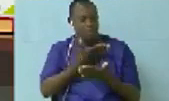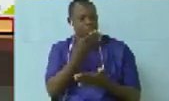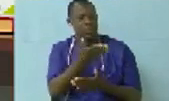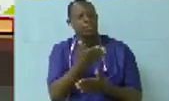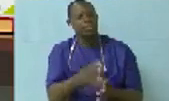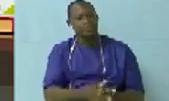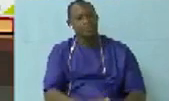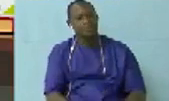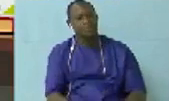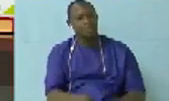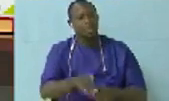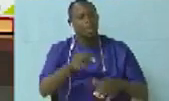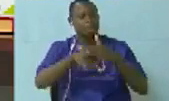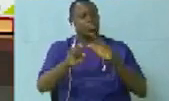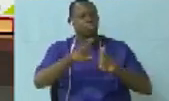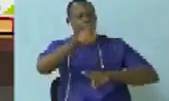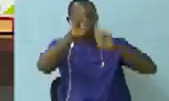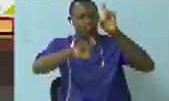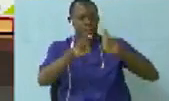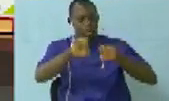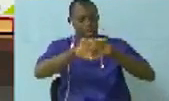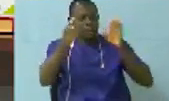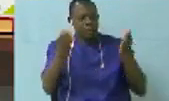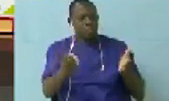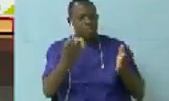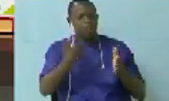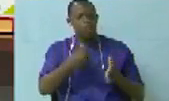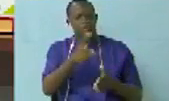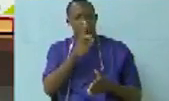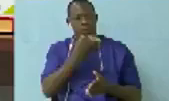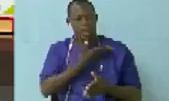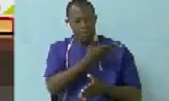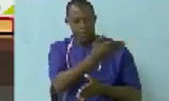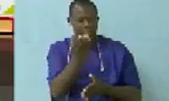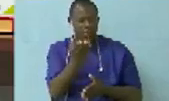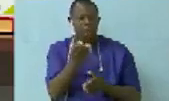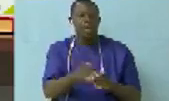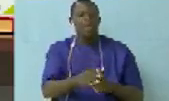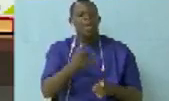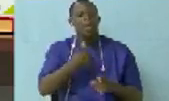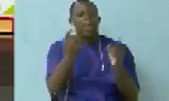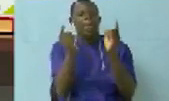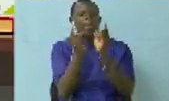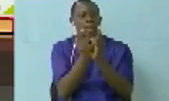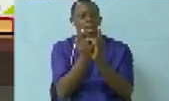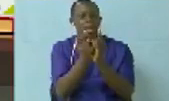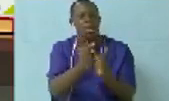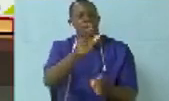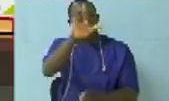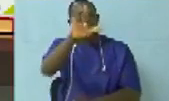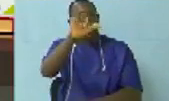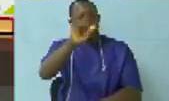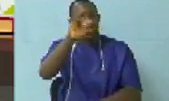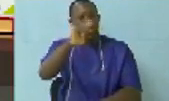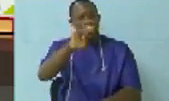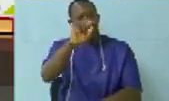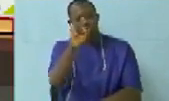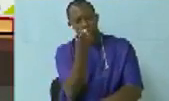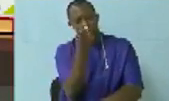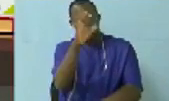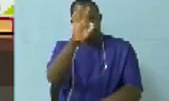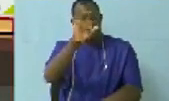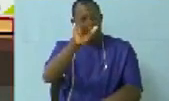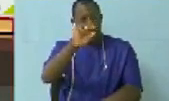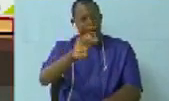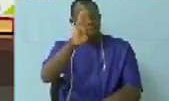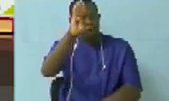that panel, I met, you know, Langton Tamba himself seated. On